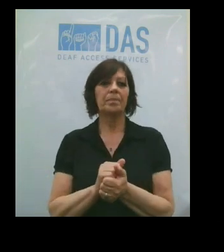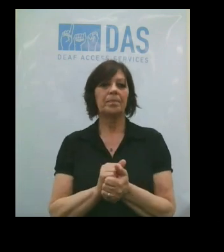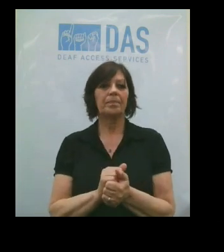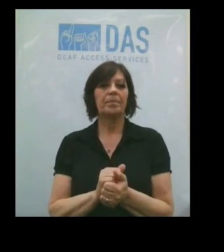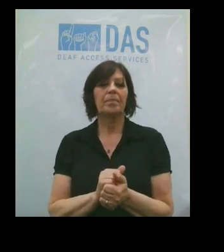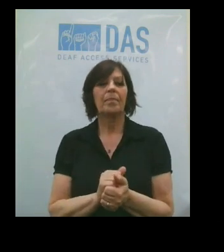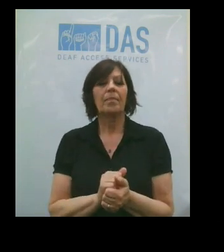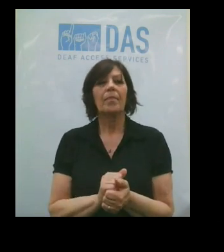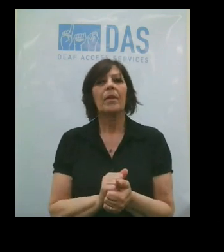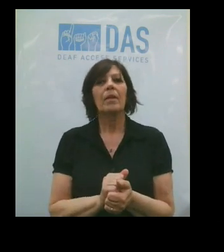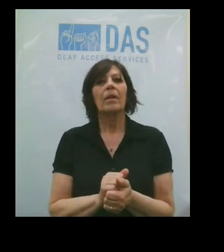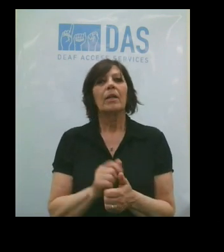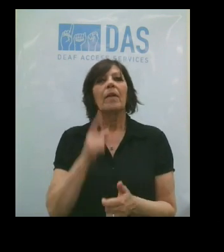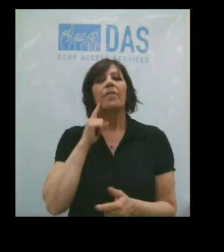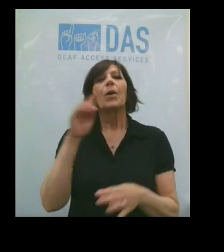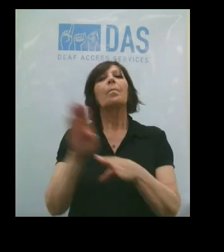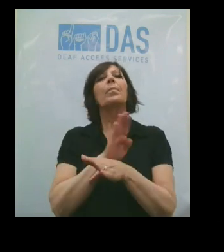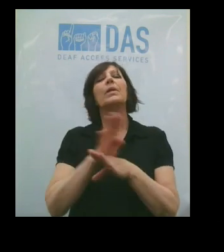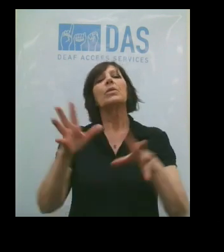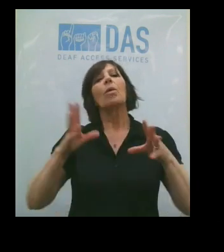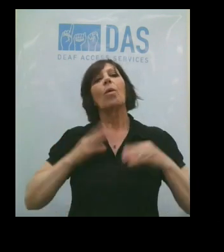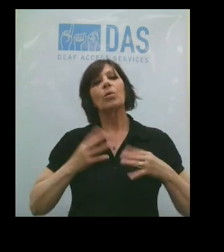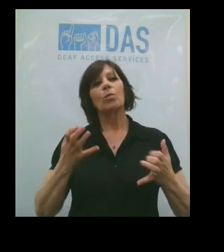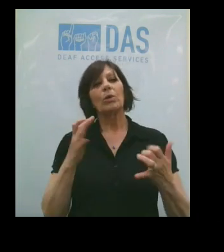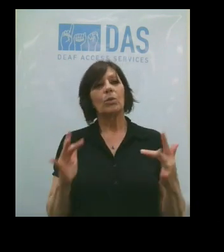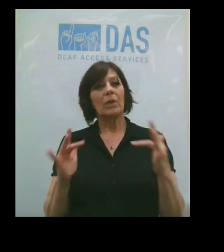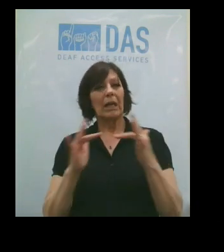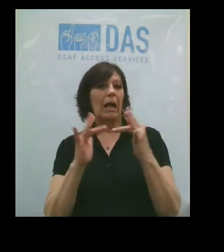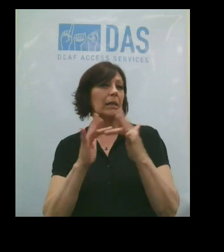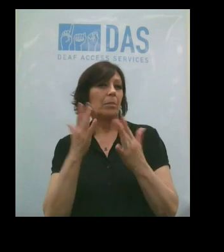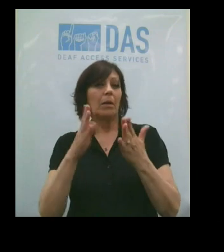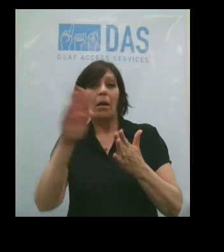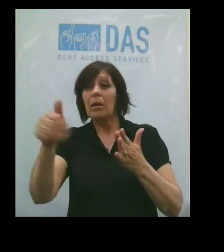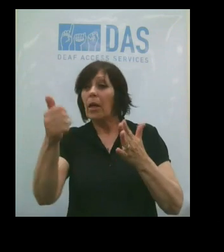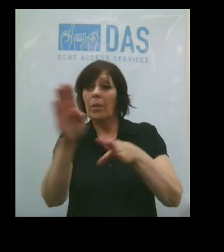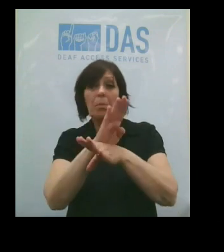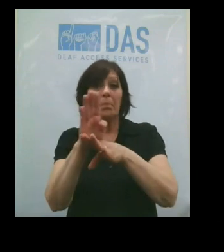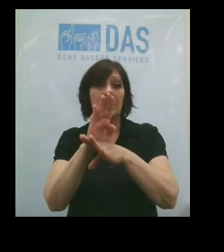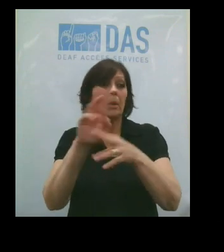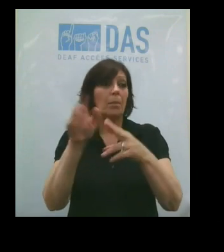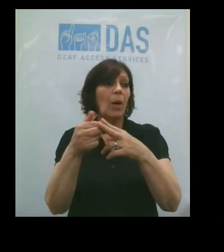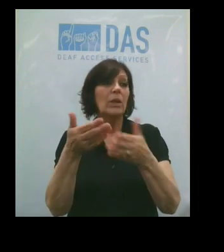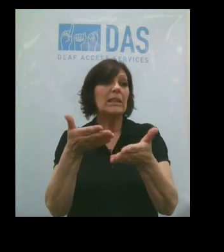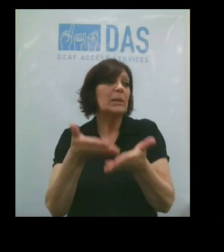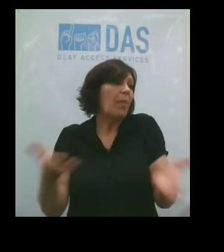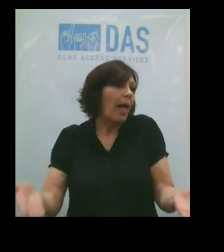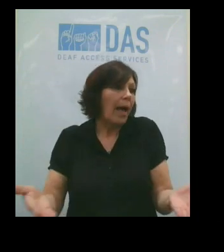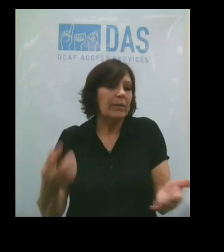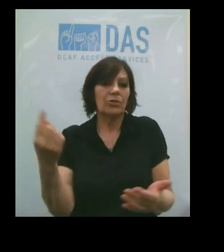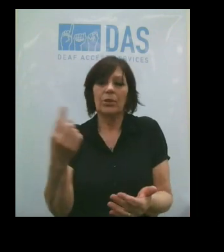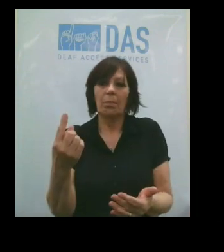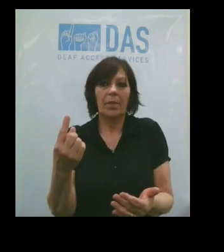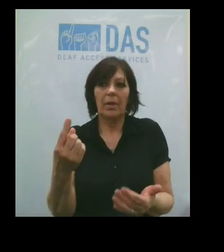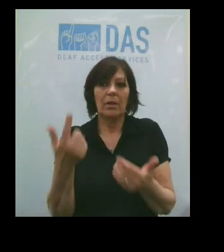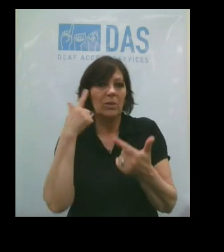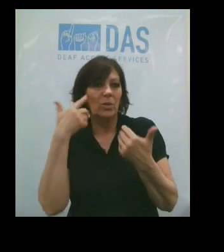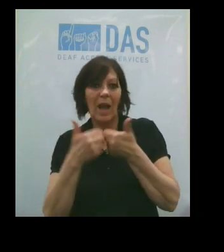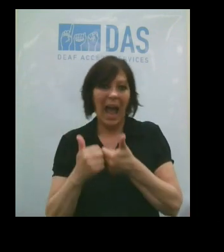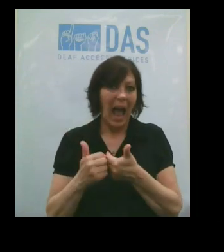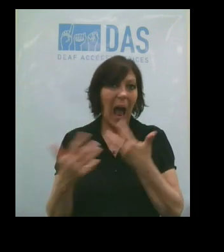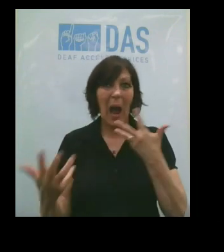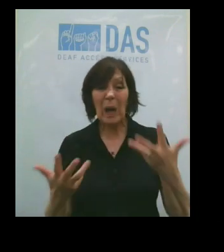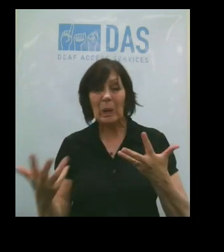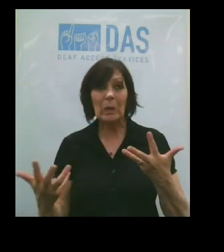thepartnership.org/businesslink. And for business owners that are looking to get in contact with maybe another business with regards to supplies or something like that and don't know how to do it at this strange